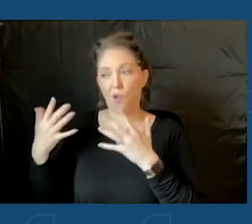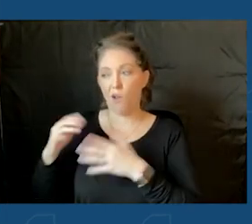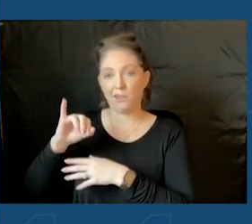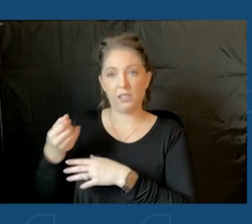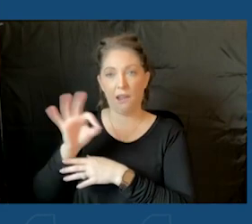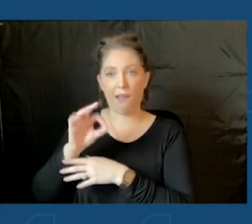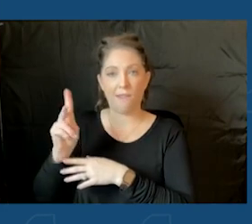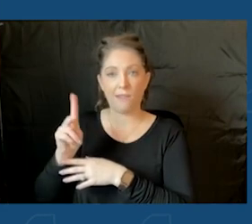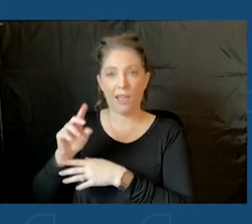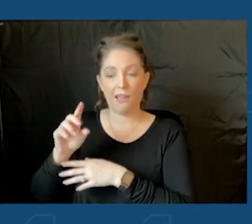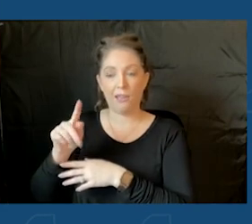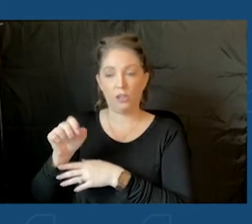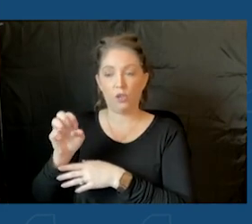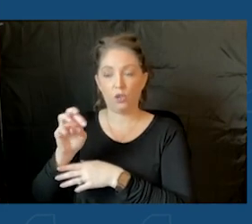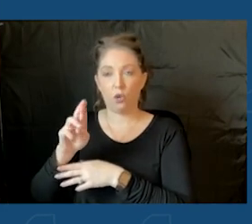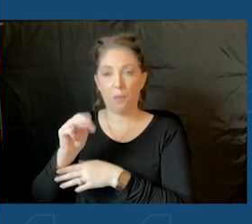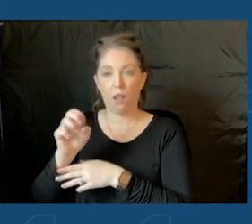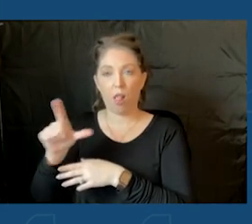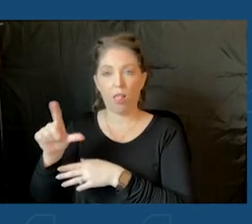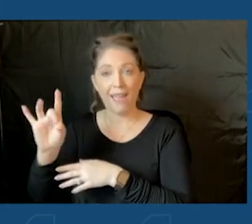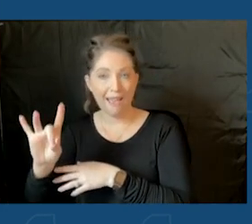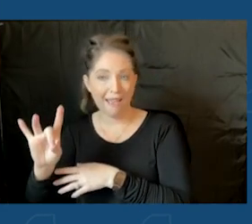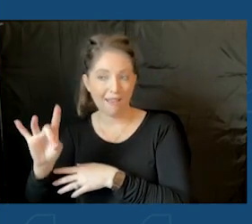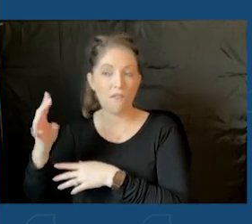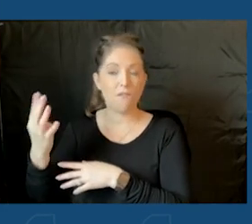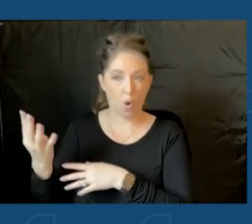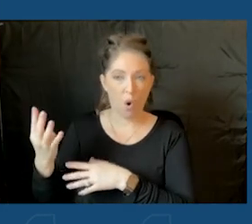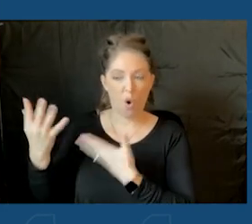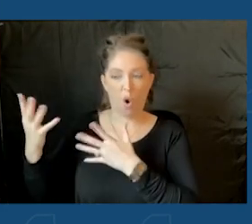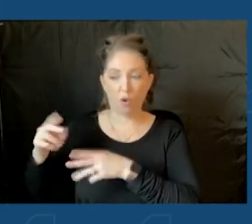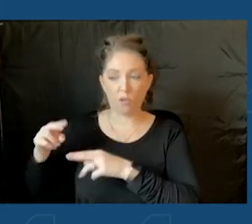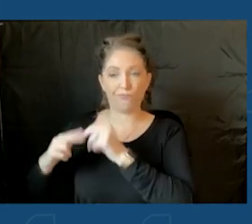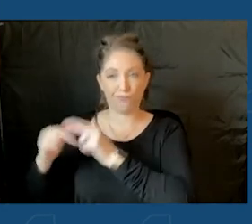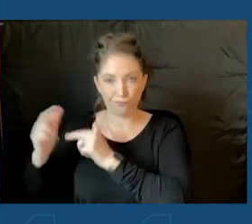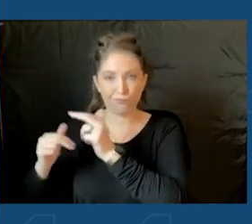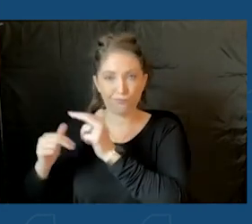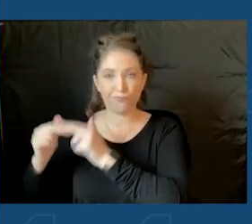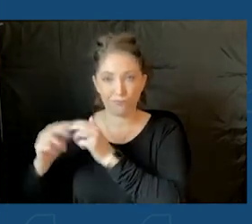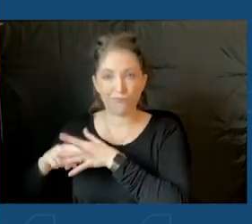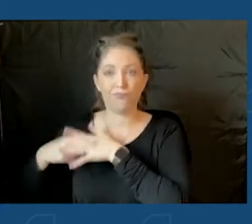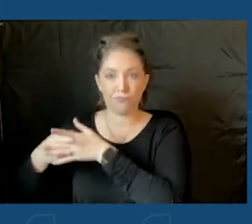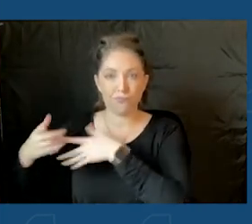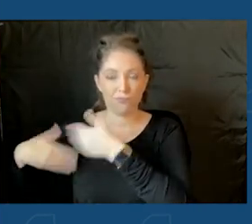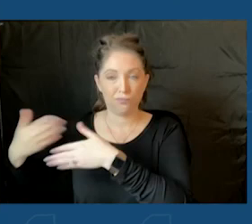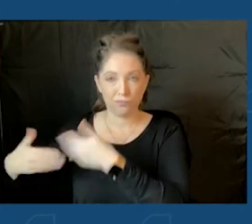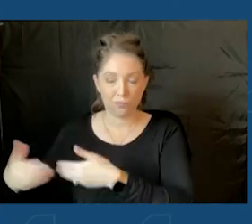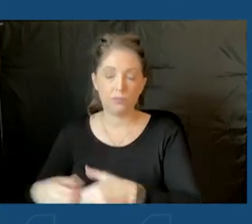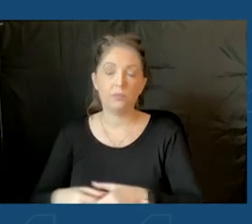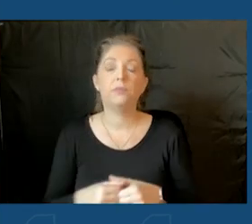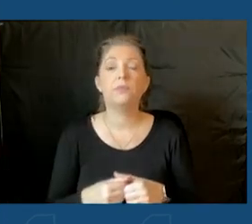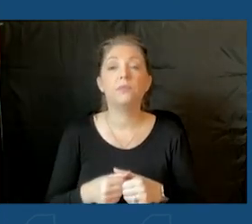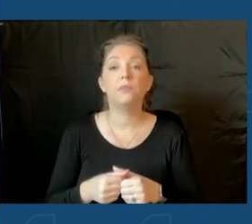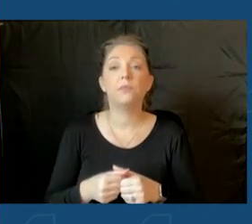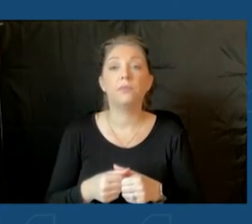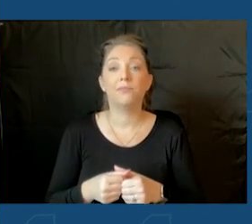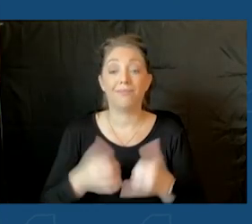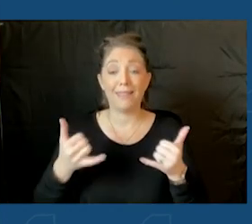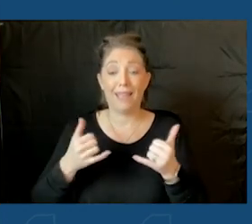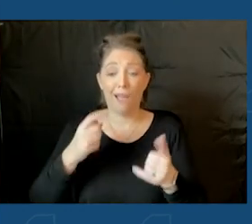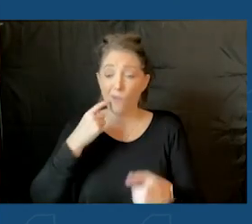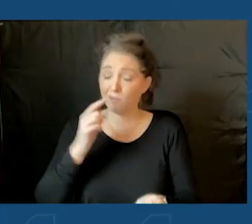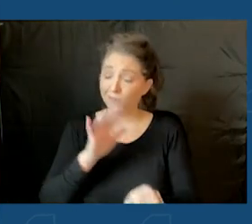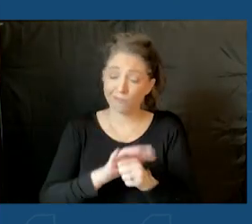and Terminal 4. At JFK and across our region, the Port Authority is committed to transforming our